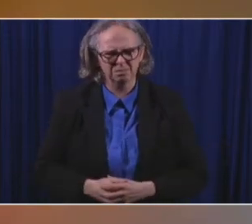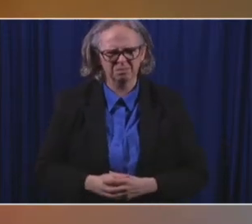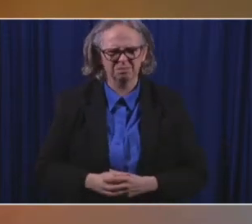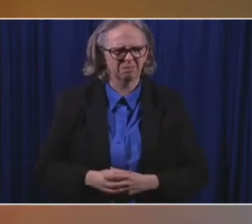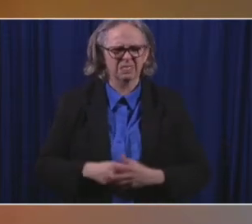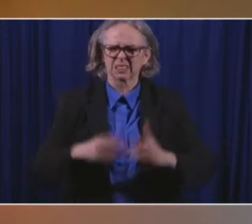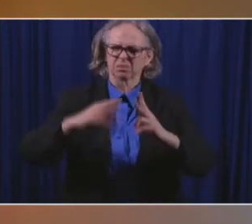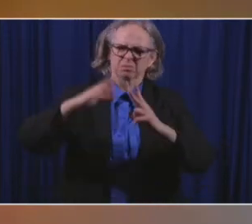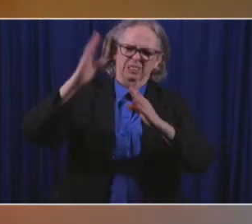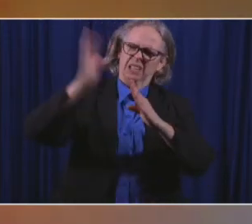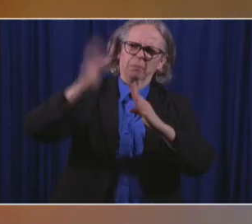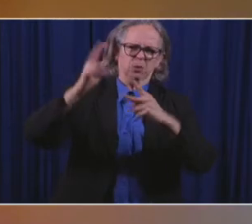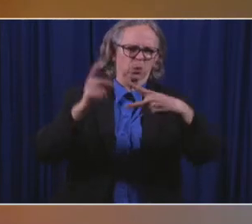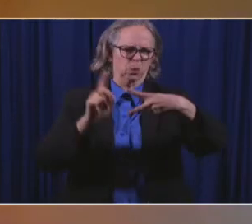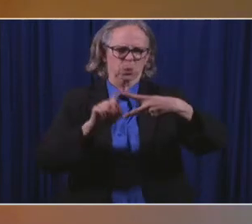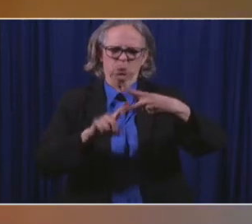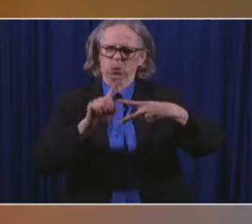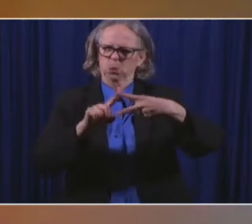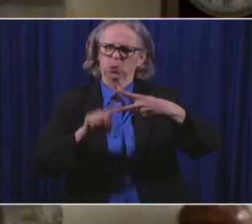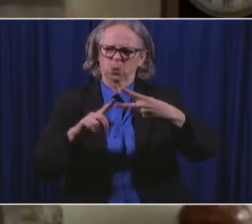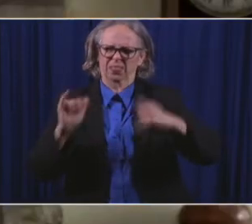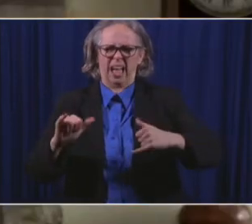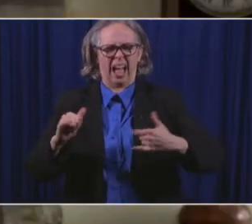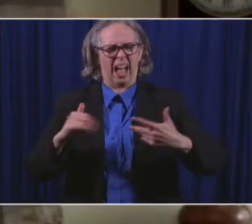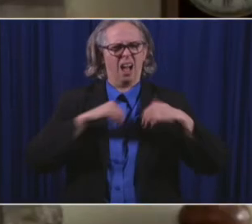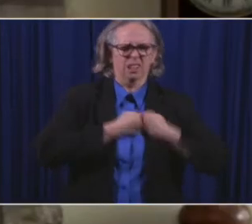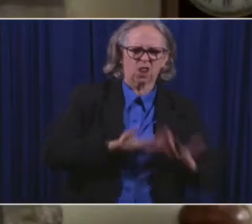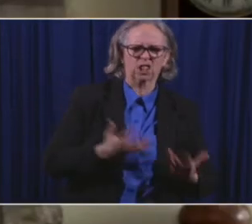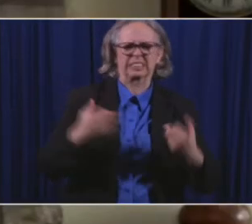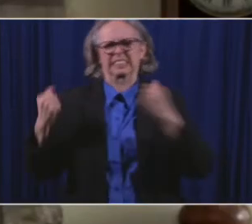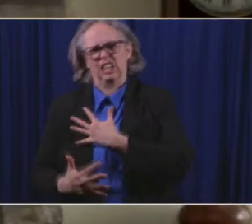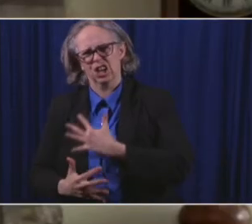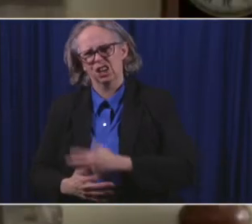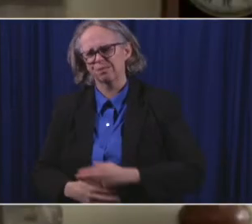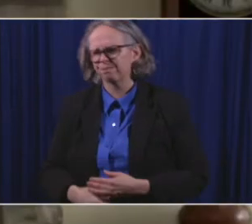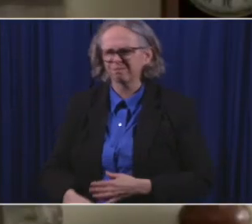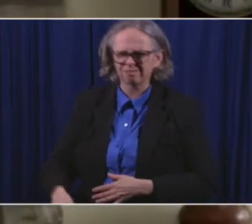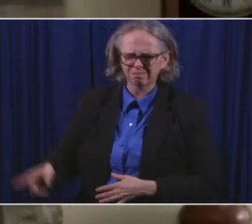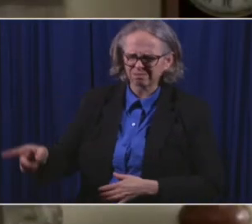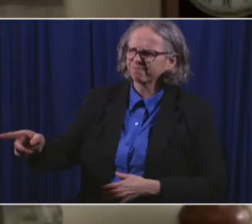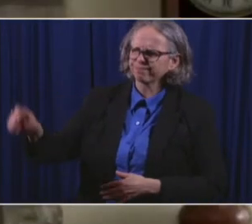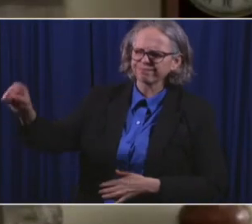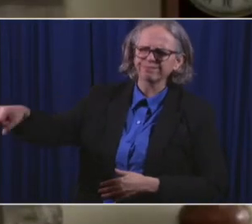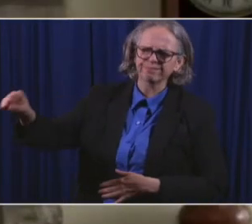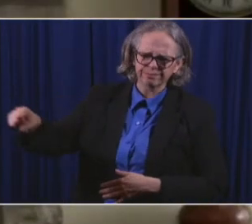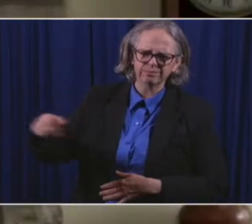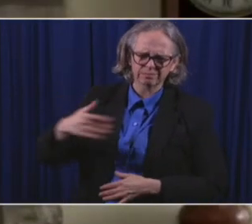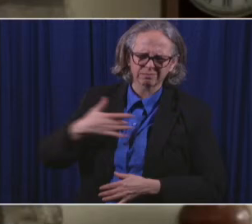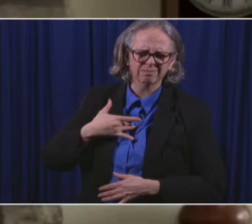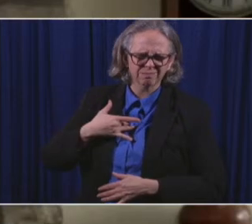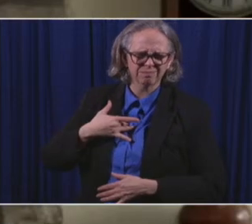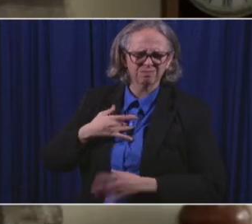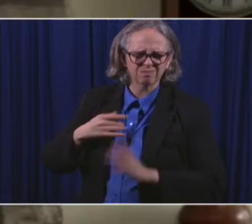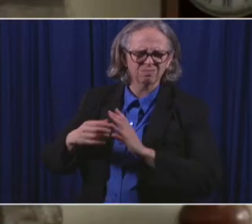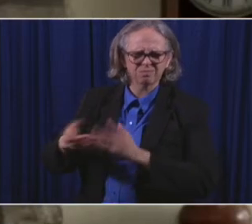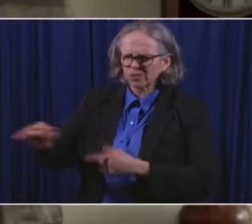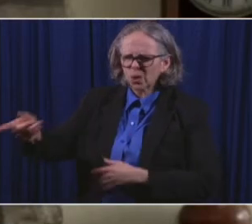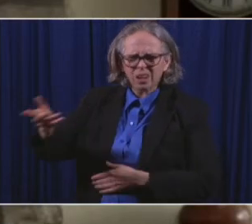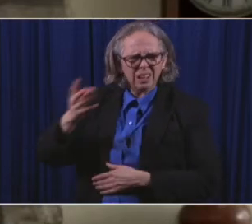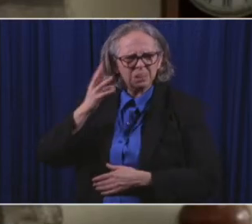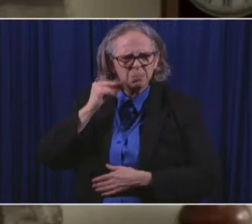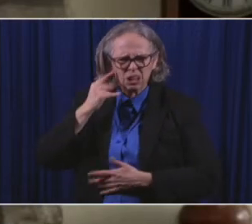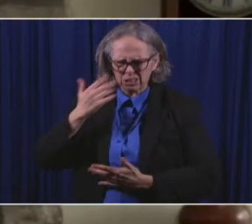for their own personal health safety reasons. Yeah. Your experience in the military, how has that helped prepare